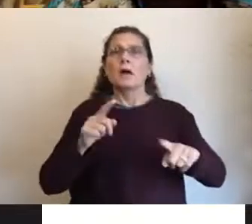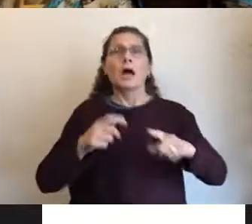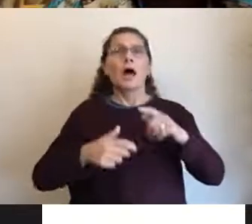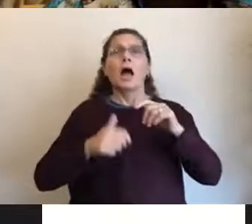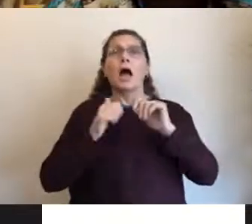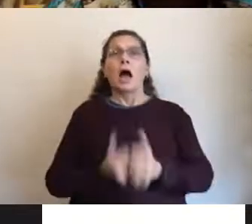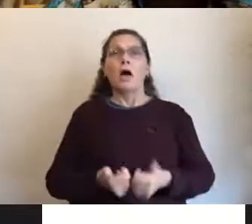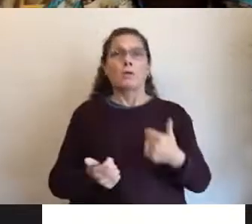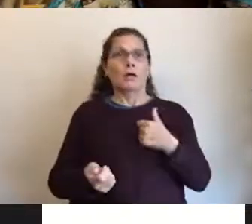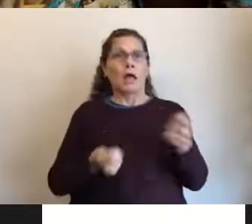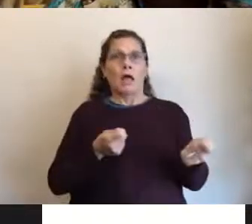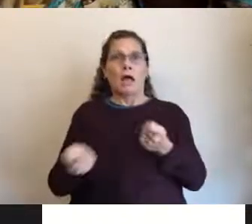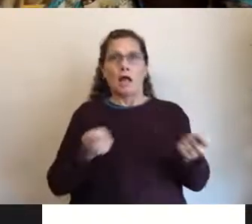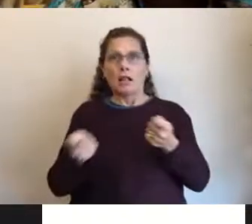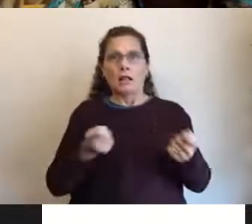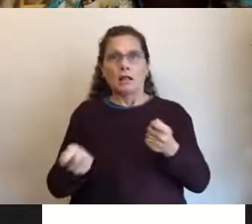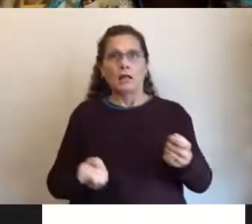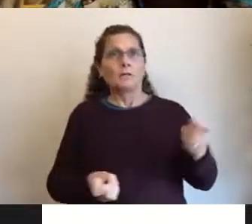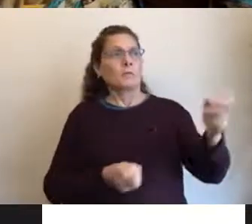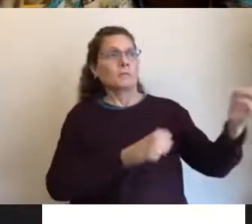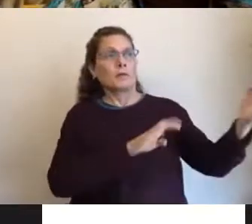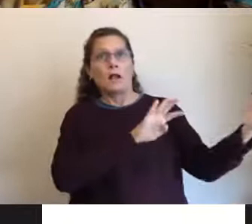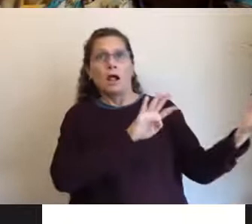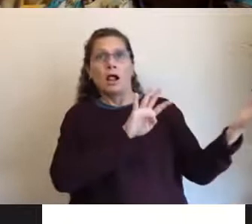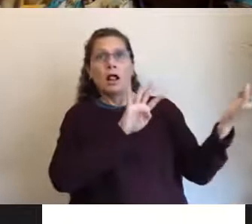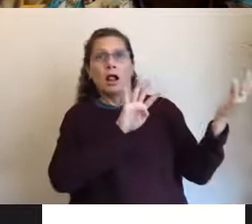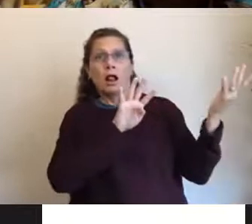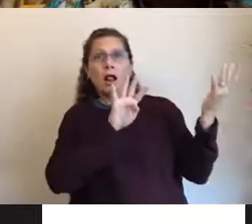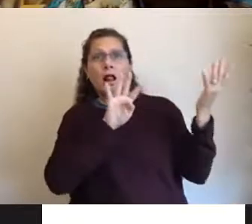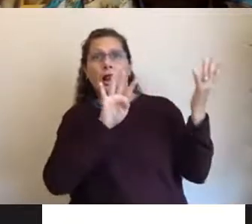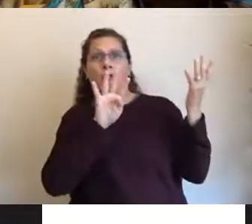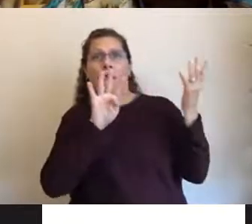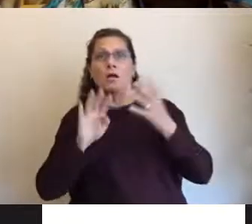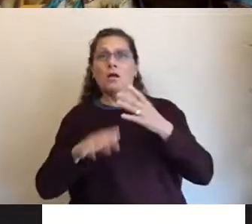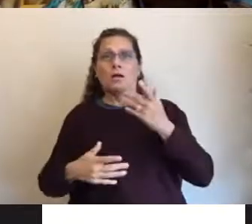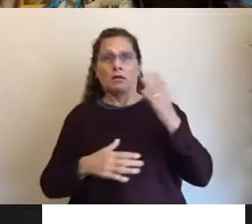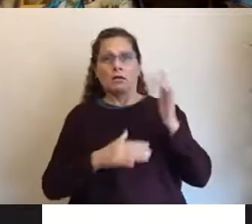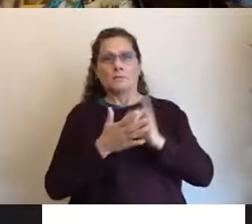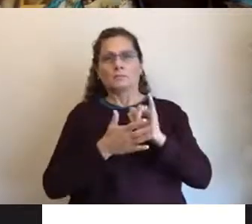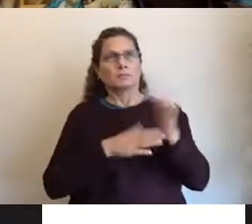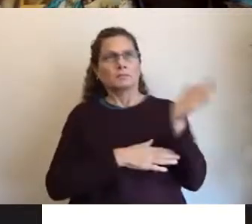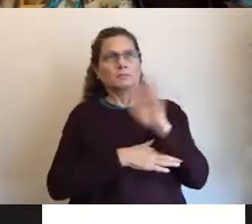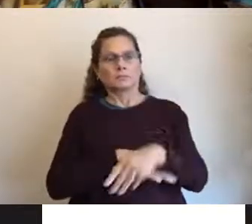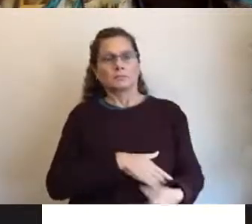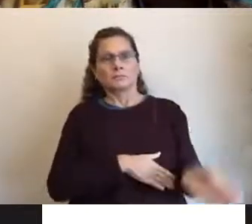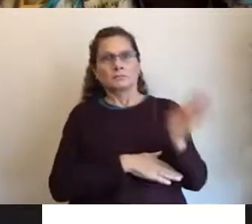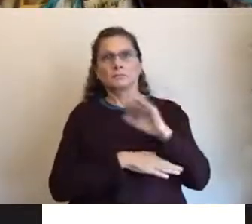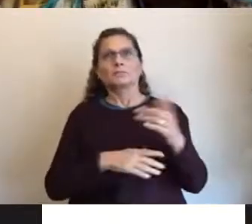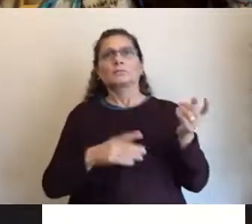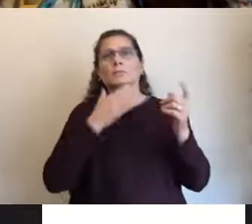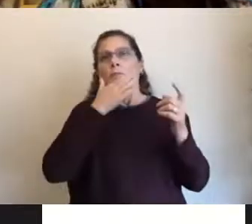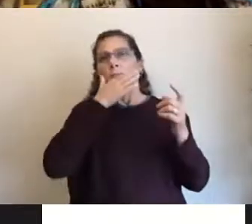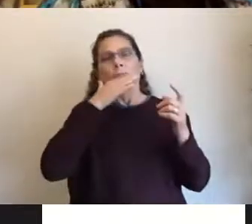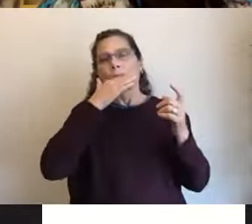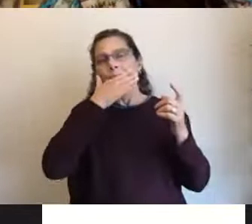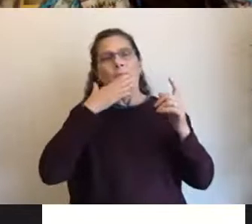staff home at a reasonable hour, knowing that they have to be back the next morning to test. So people who are seeking tests have